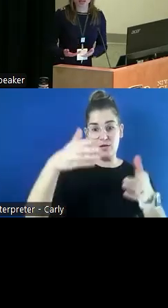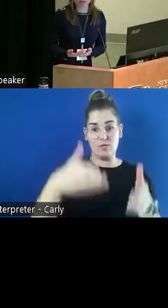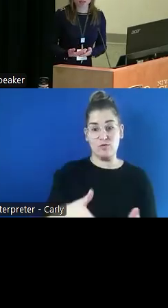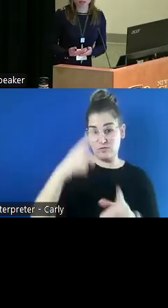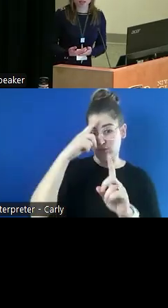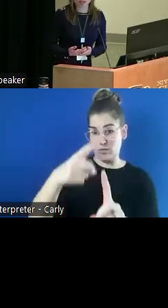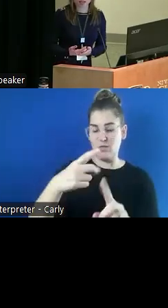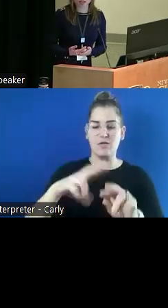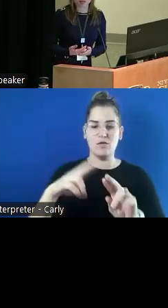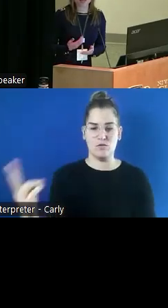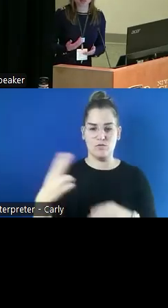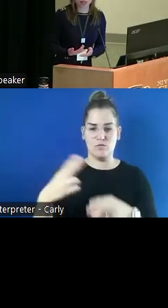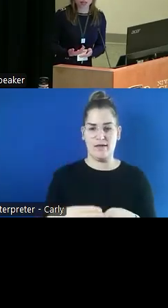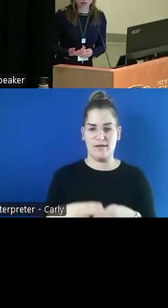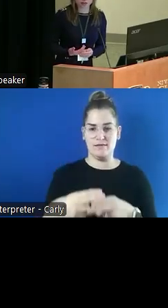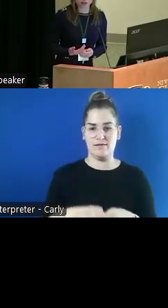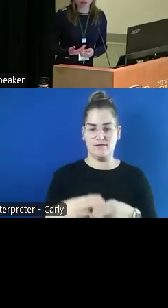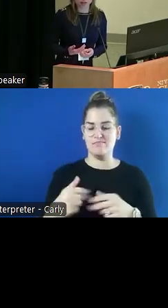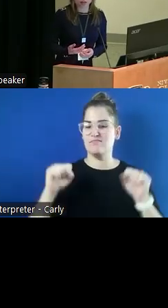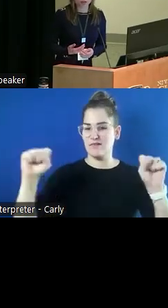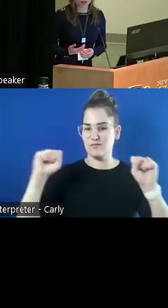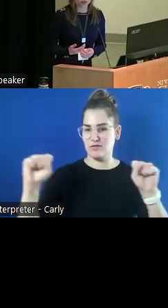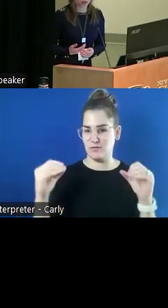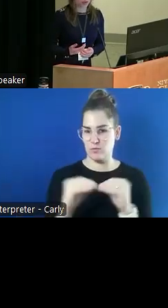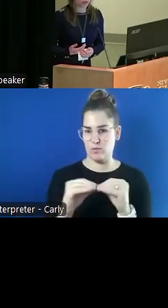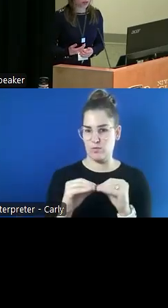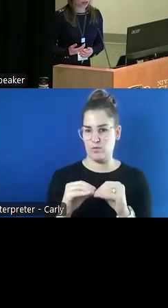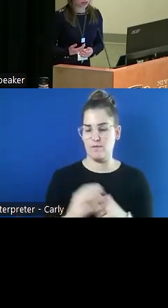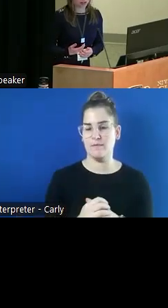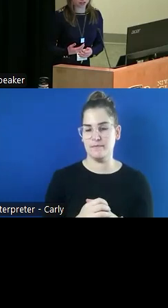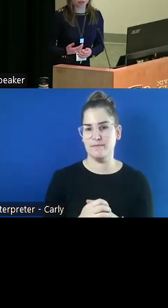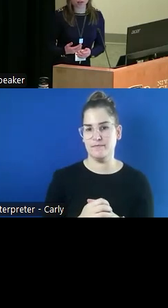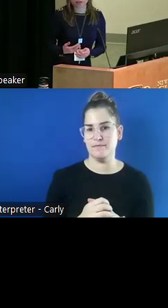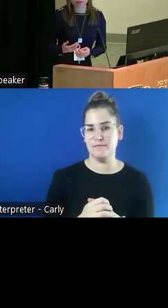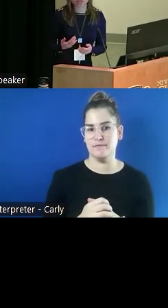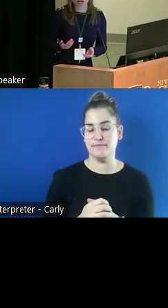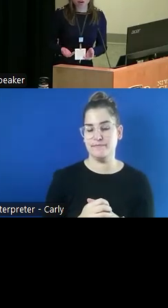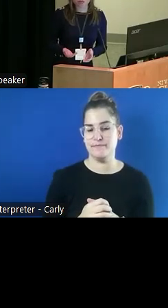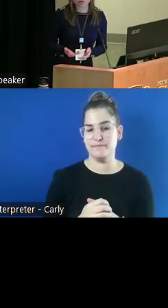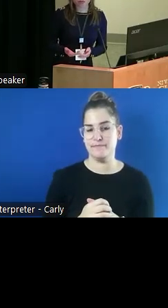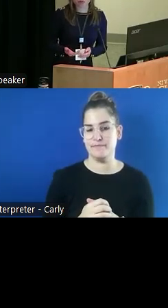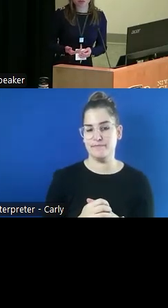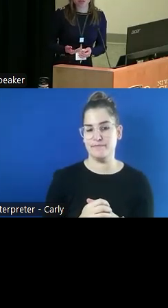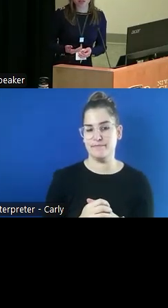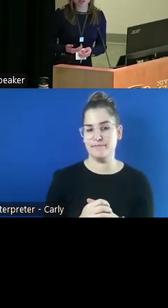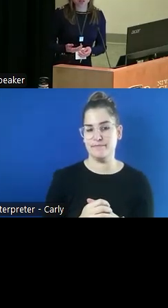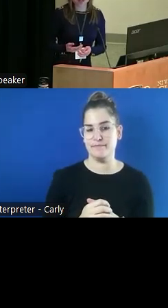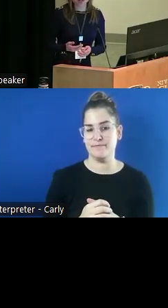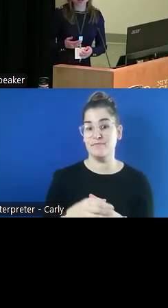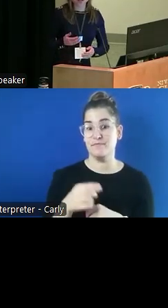lose weight and exercise more. So what she found really helpful